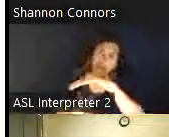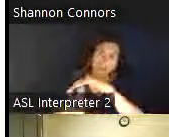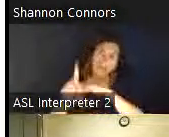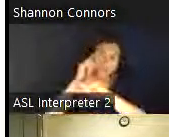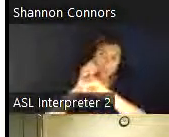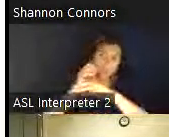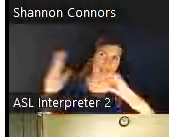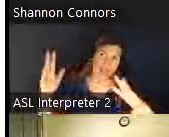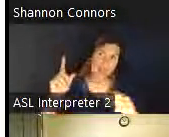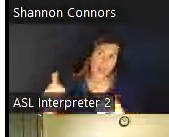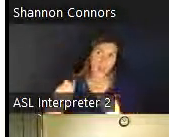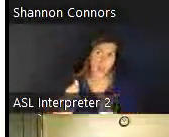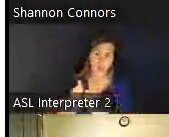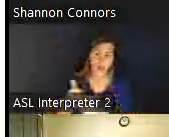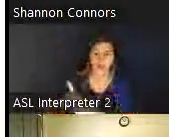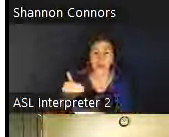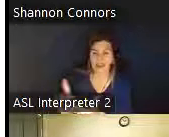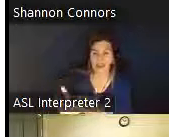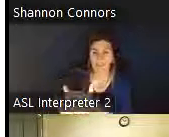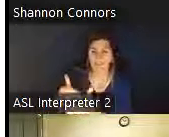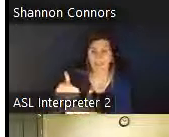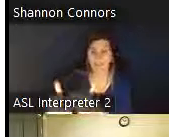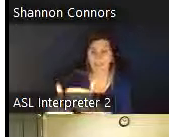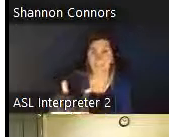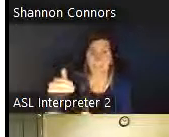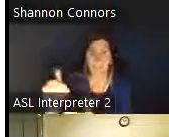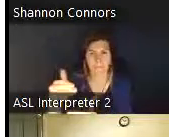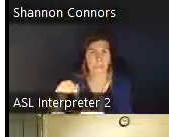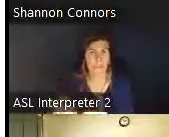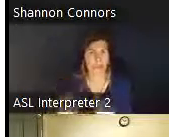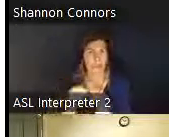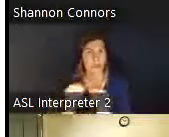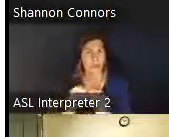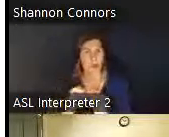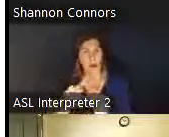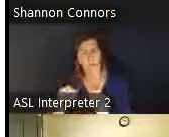incrementally implemented? So I think this is more about kind of goals.